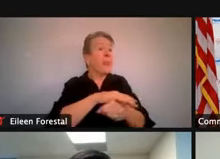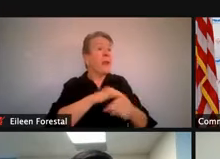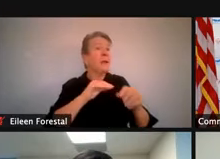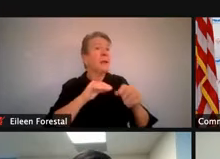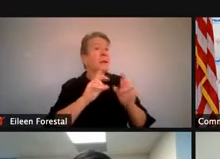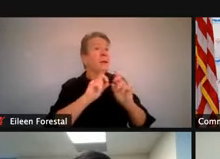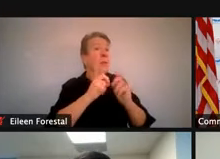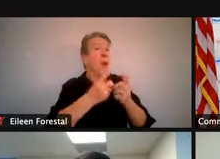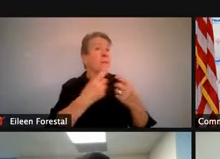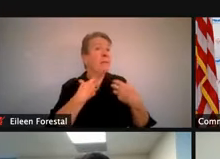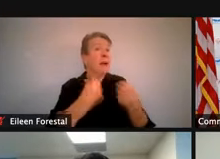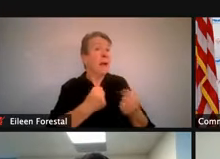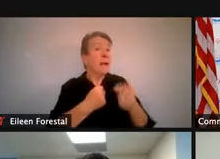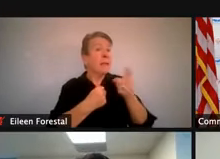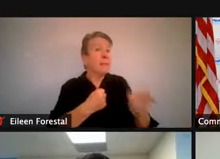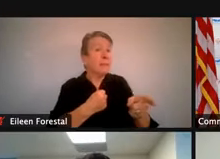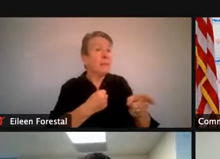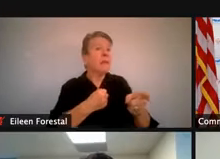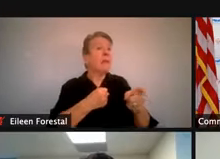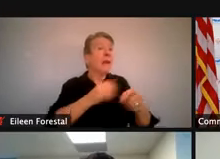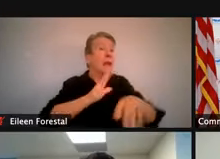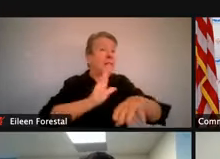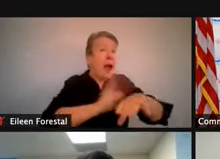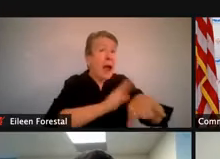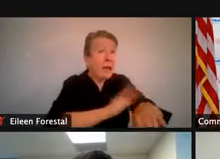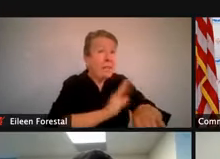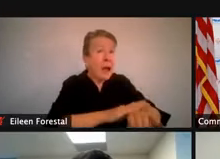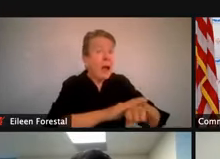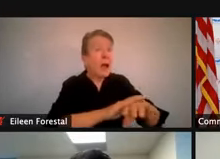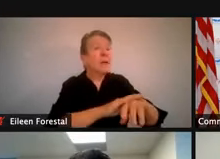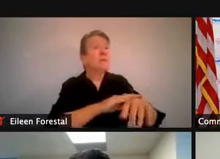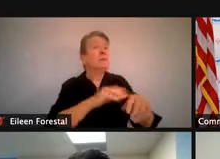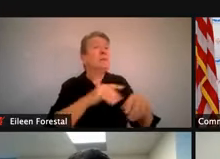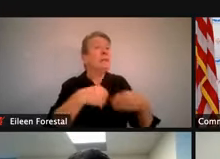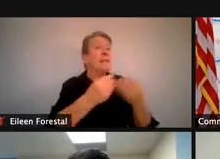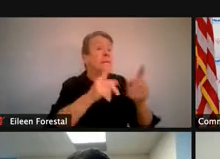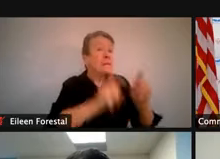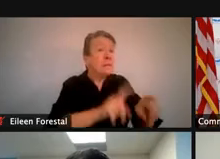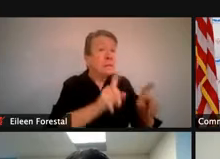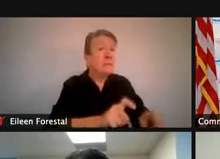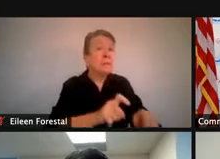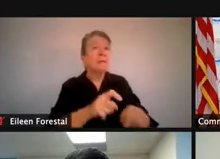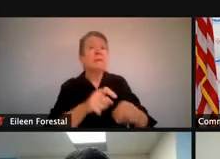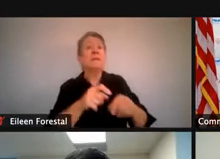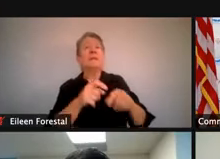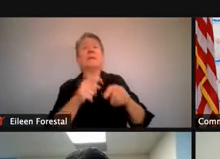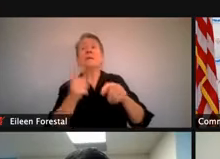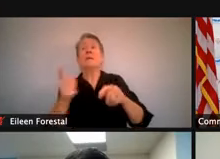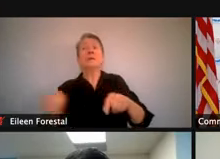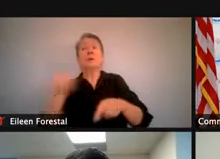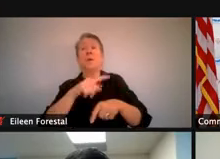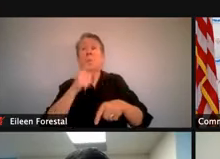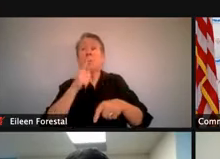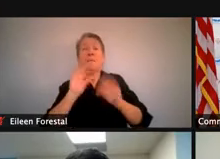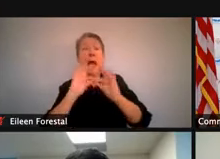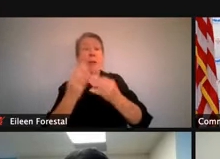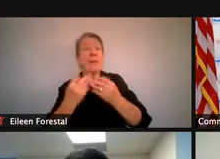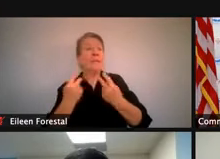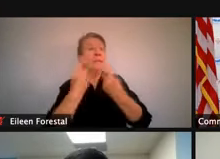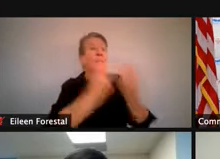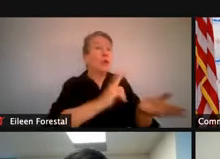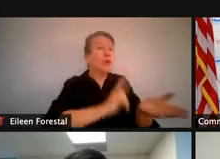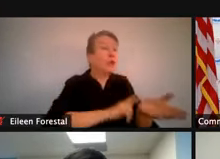Thanksgiving holiday? Will returning residents need to be isolated for 14 days? And if yes, how should nursing home handle that if residents share a